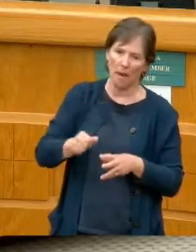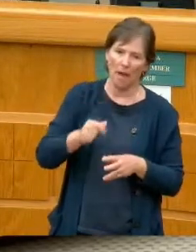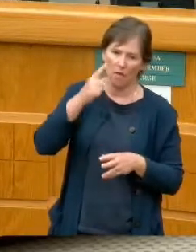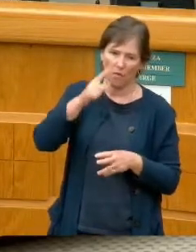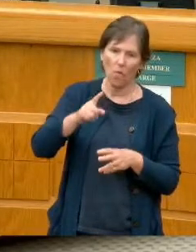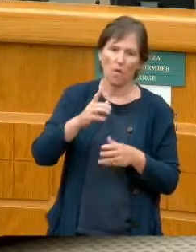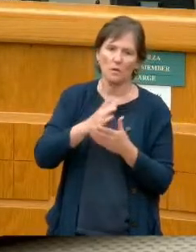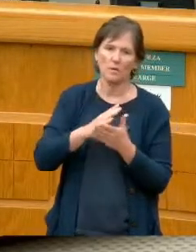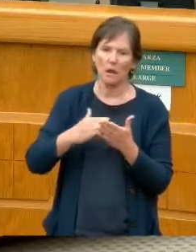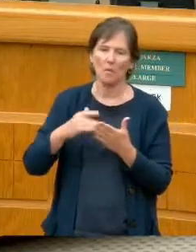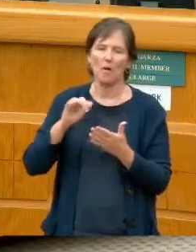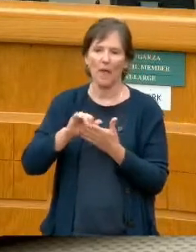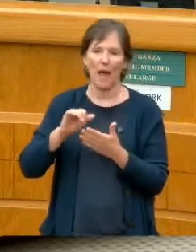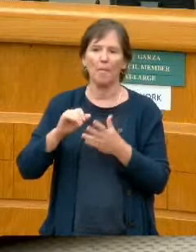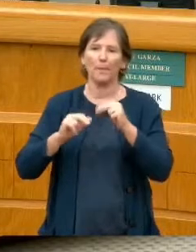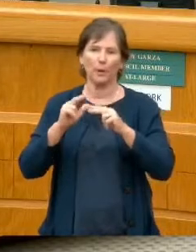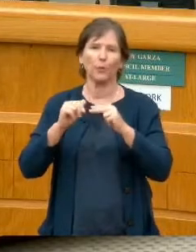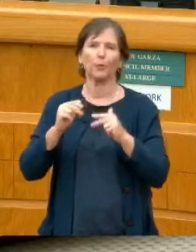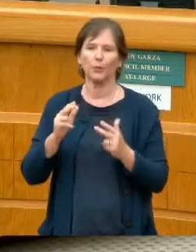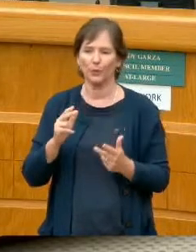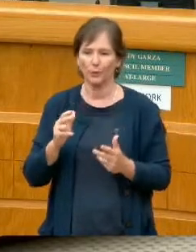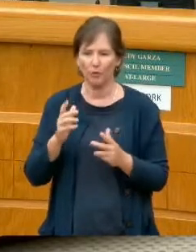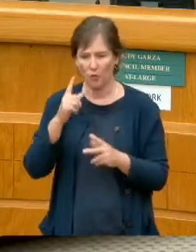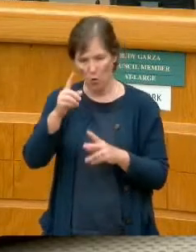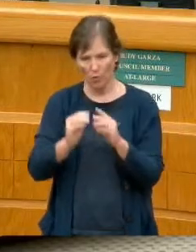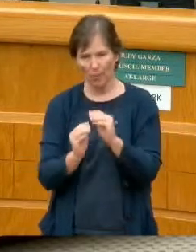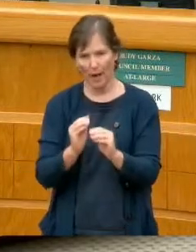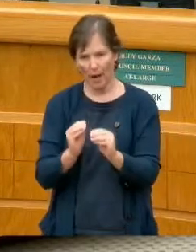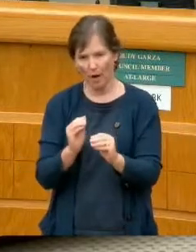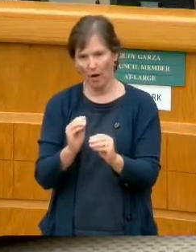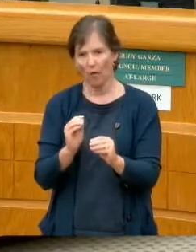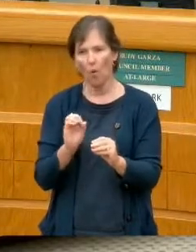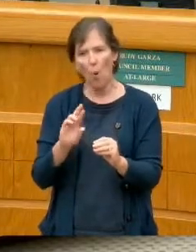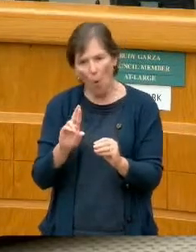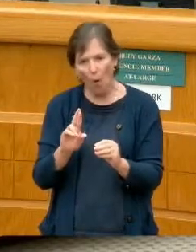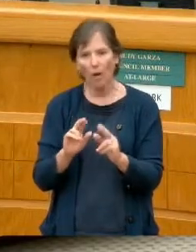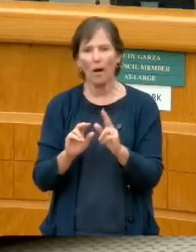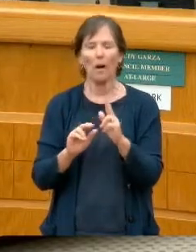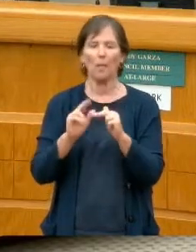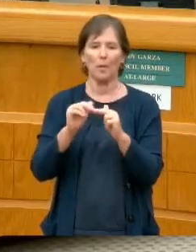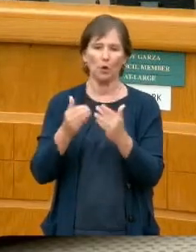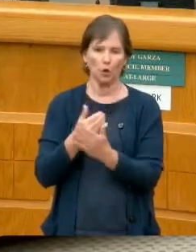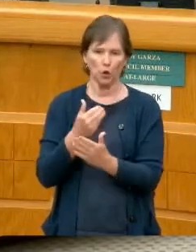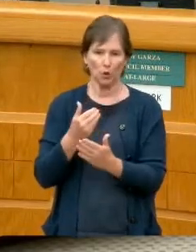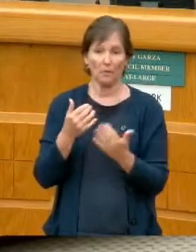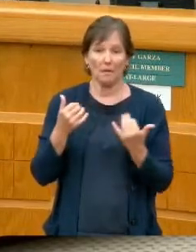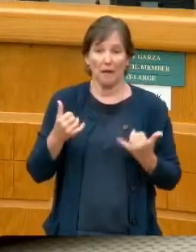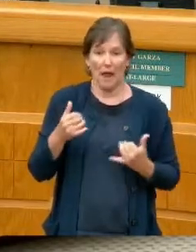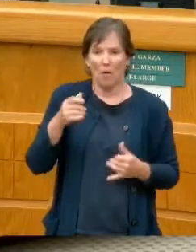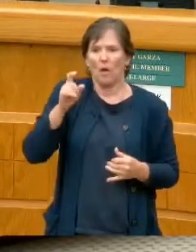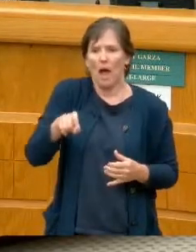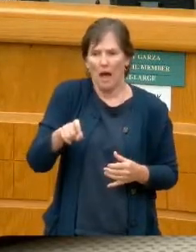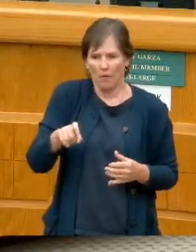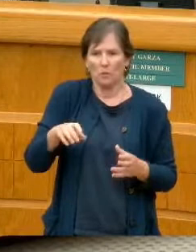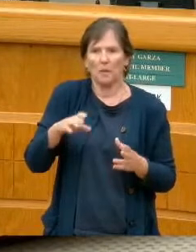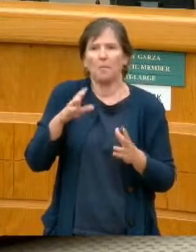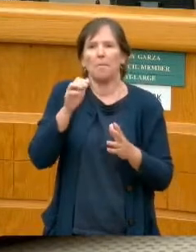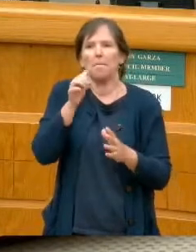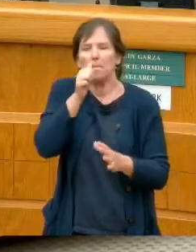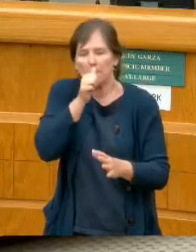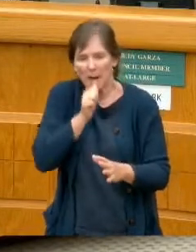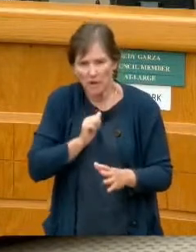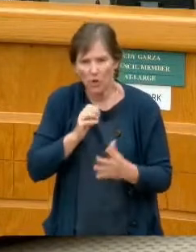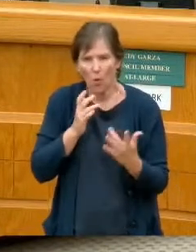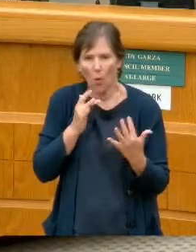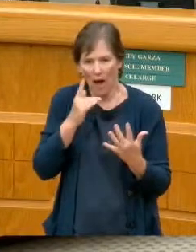extent of the damage for certain, and we need to be patient and wait for the full engineering assessment. Until then,